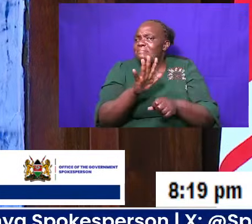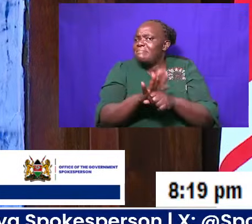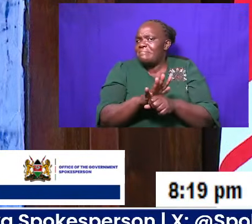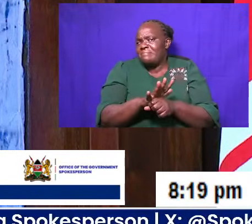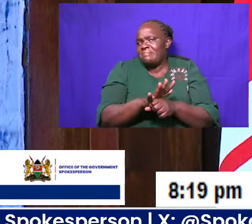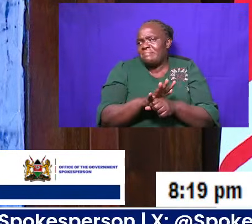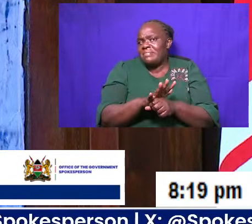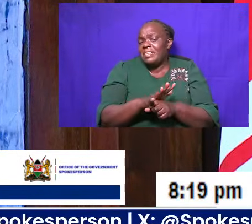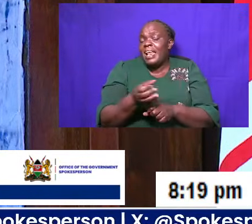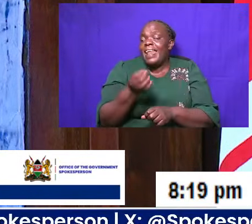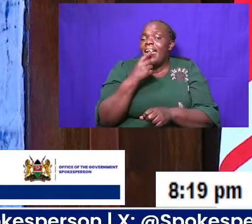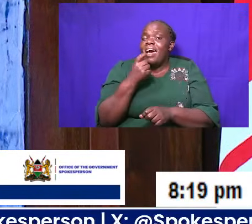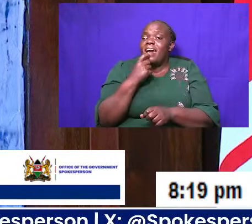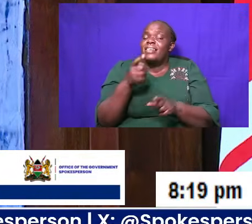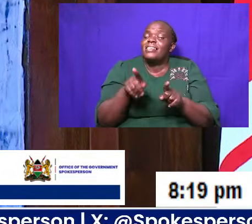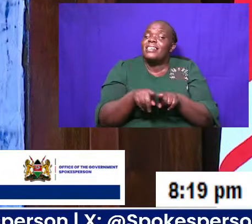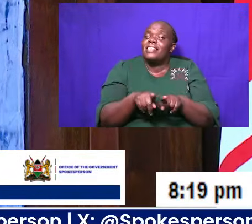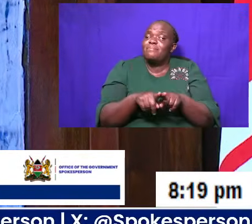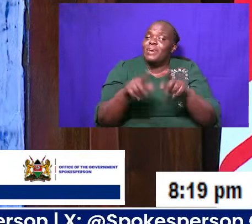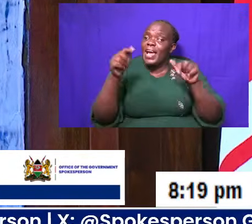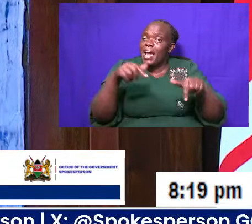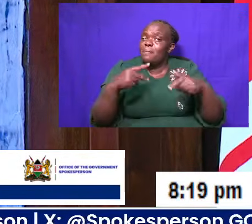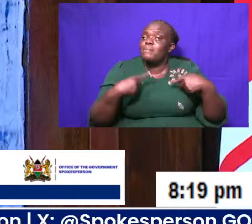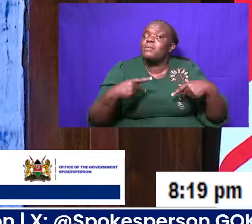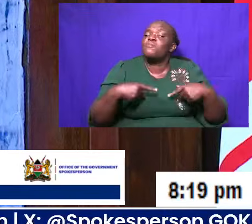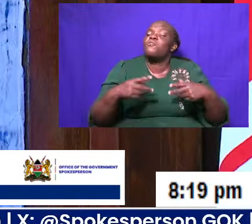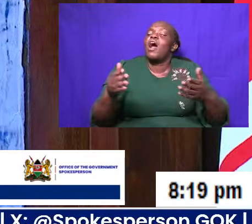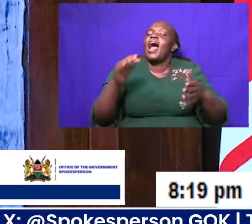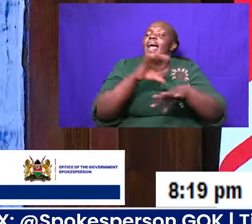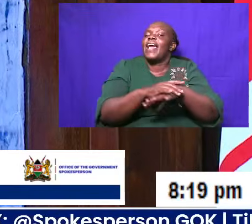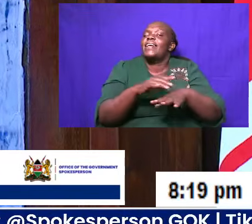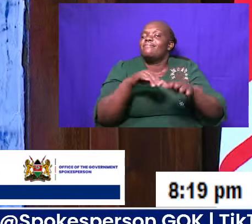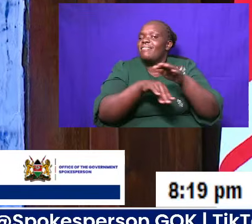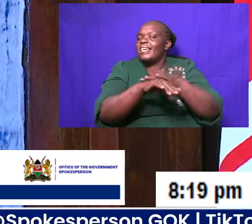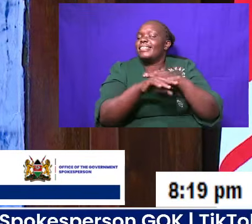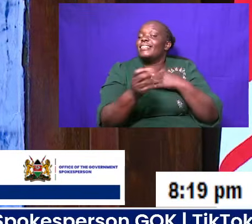then the drugs came, and people were able to access